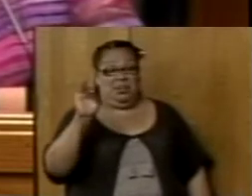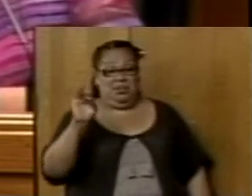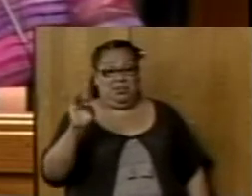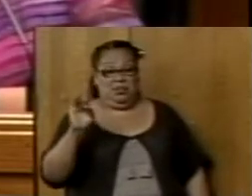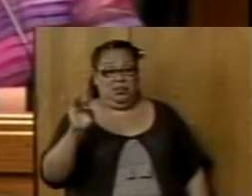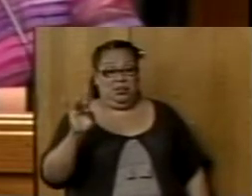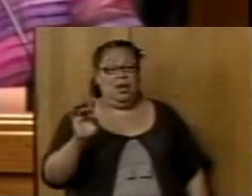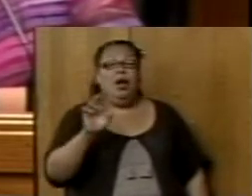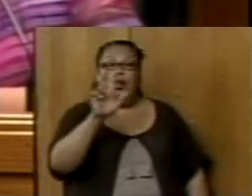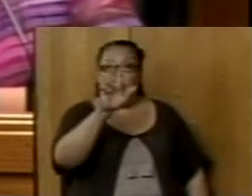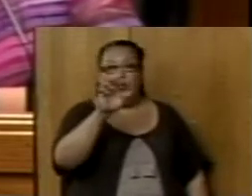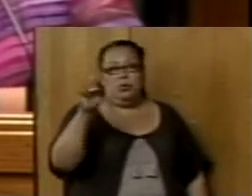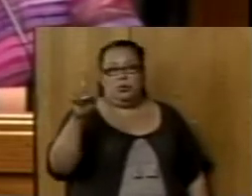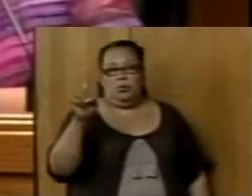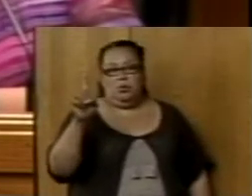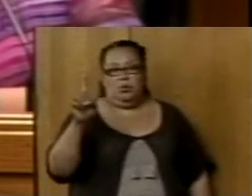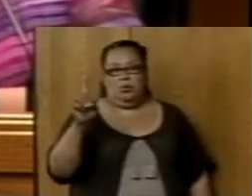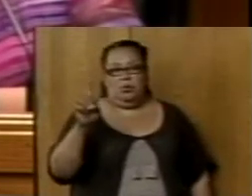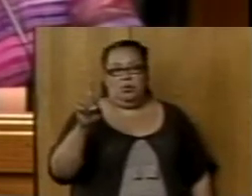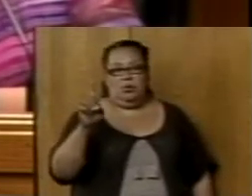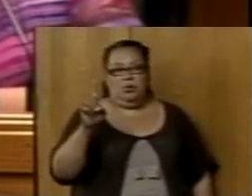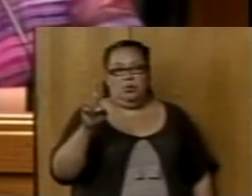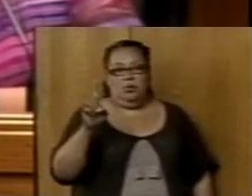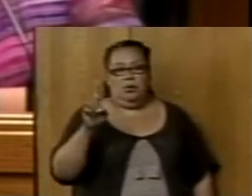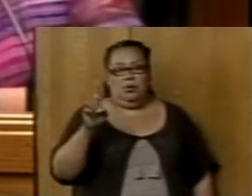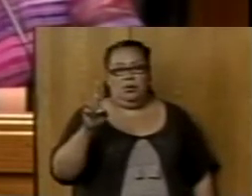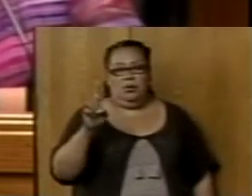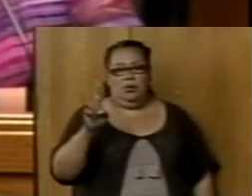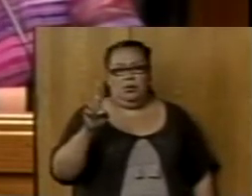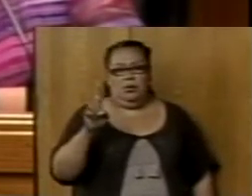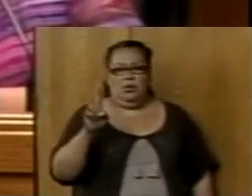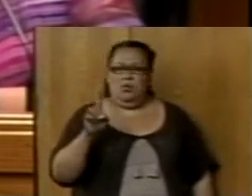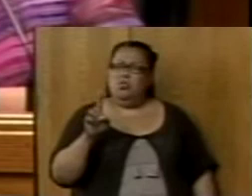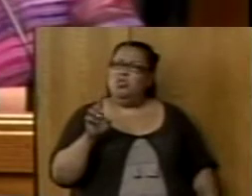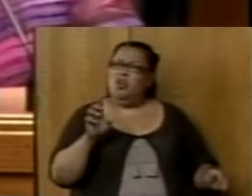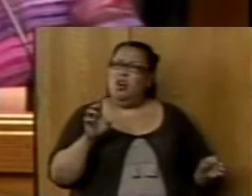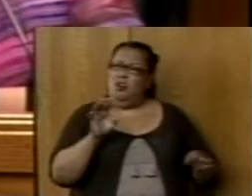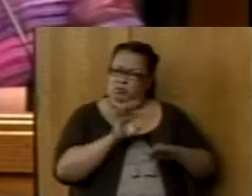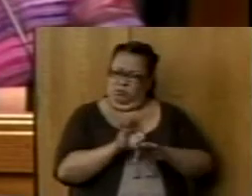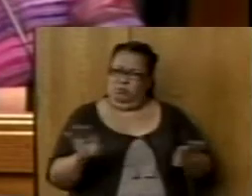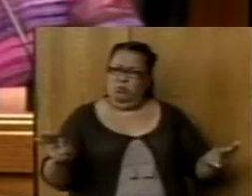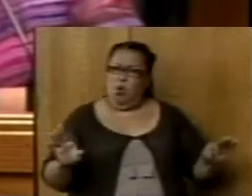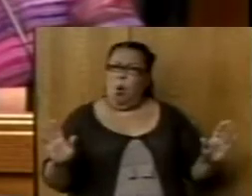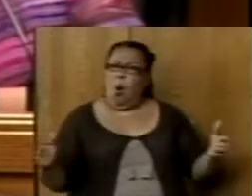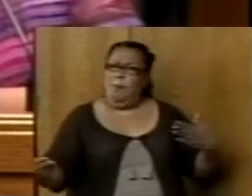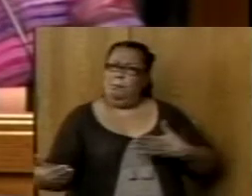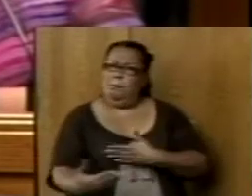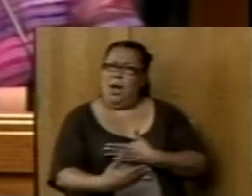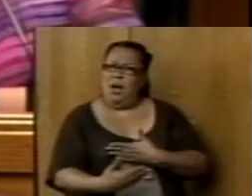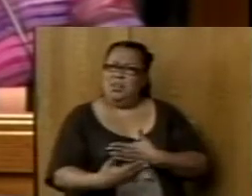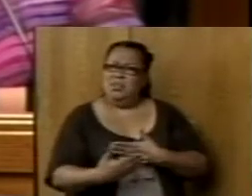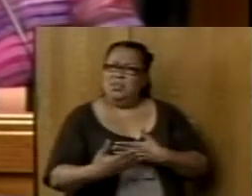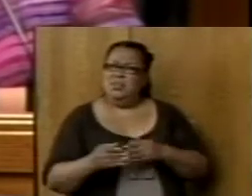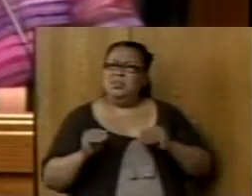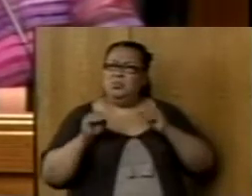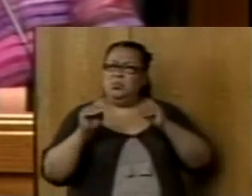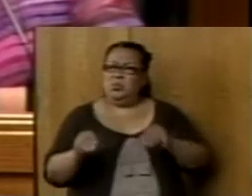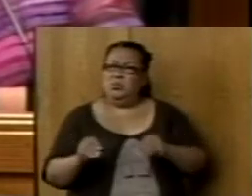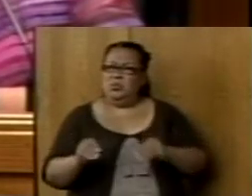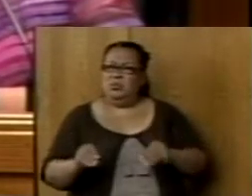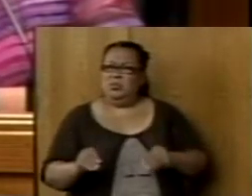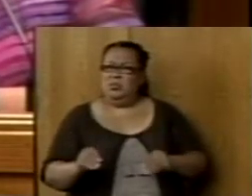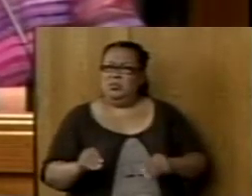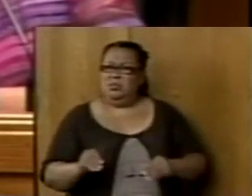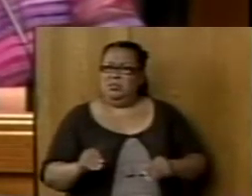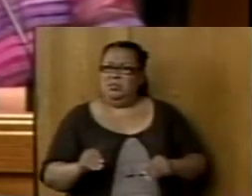I mean, the 3 is the one. The floor boxes, and installation. What is it? Please install cover plates,